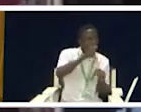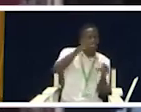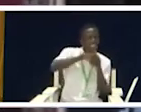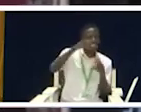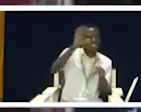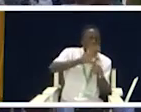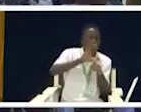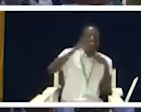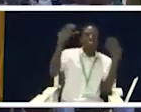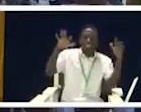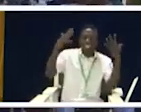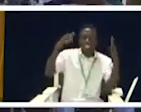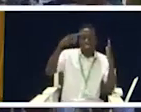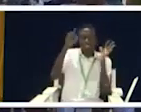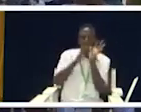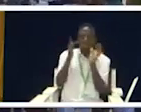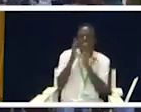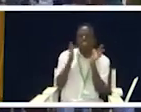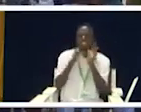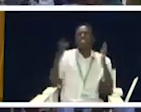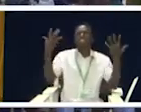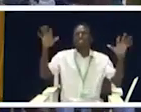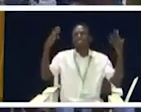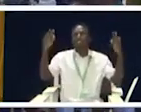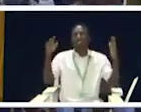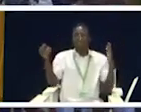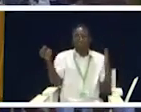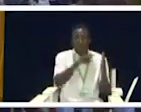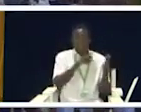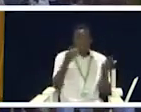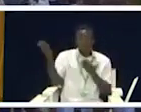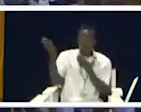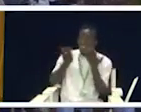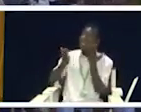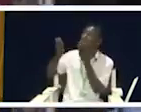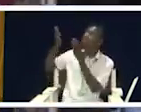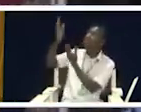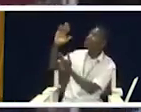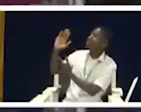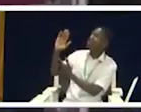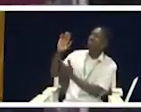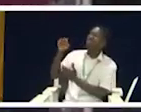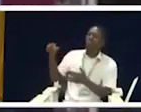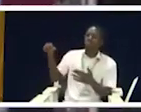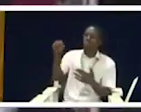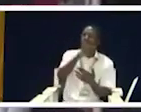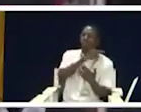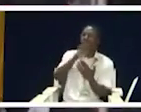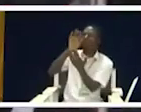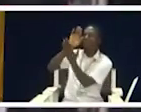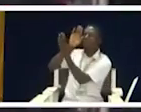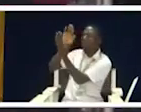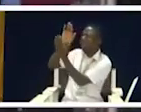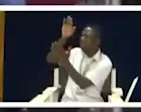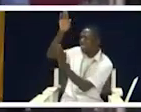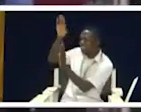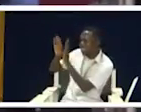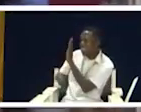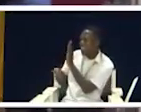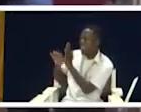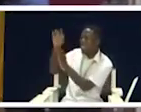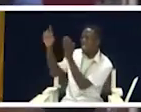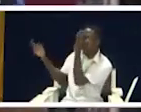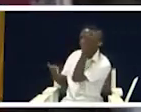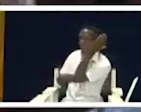Jesus. When you serve God, you will face lesser temptation.